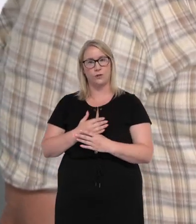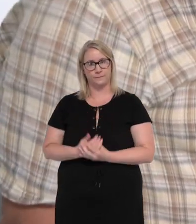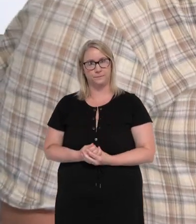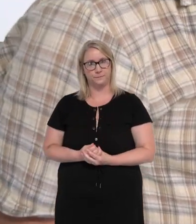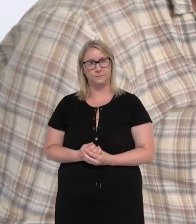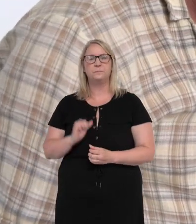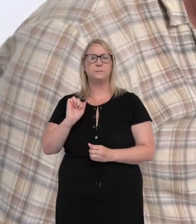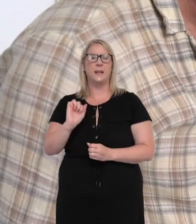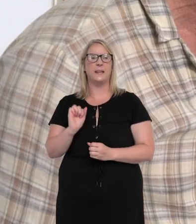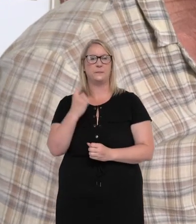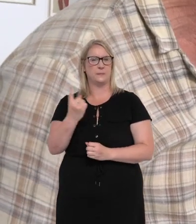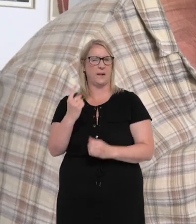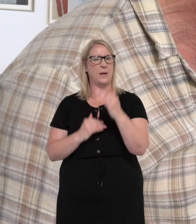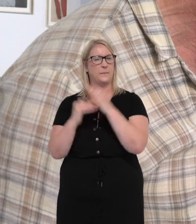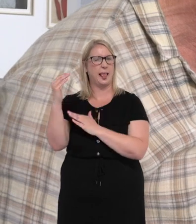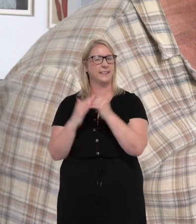He's a builder, really.